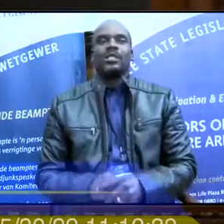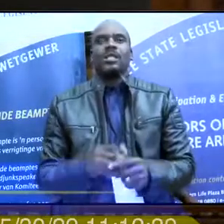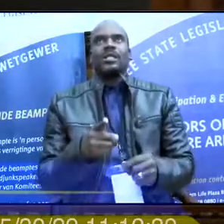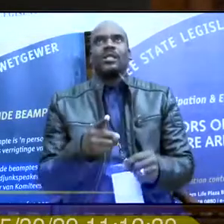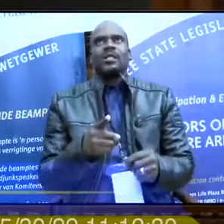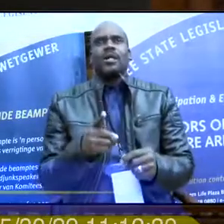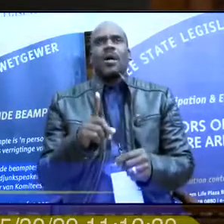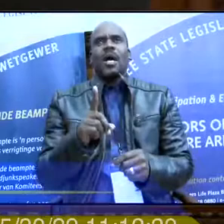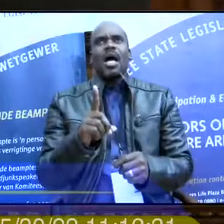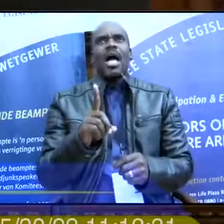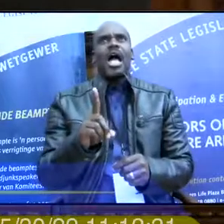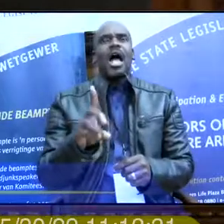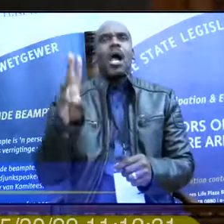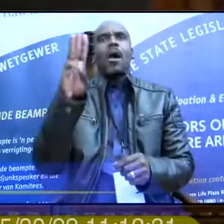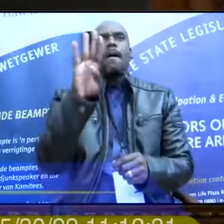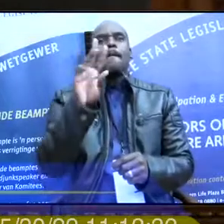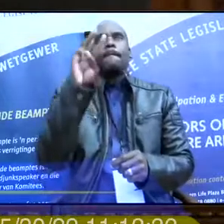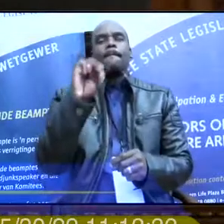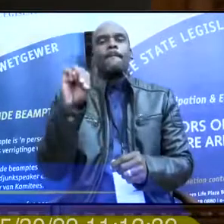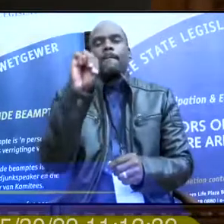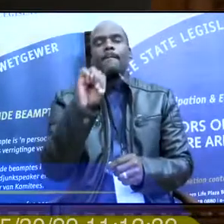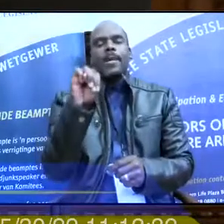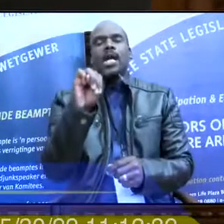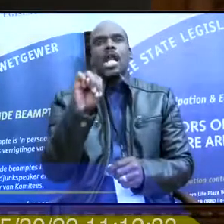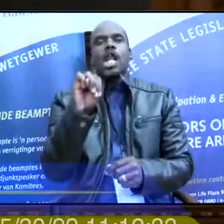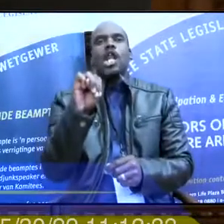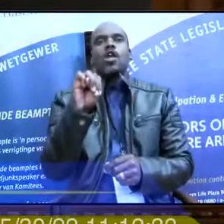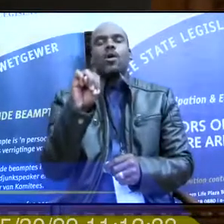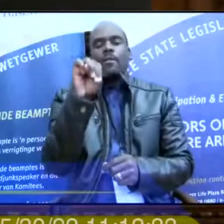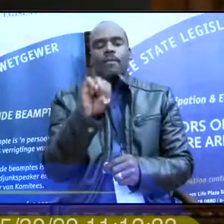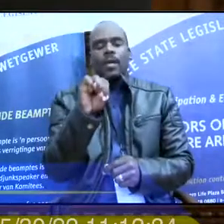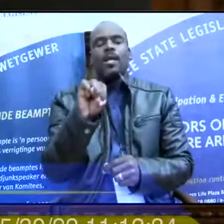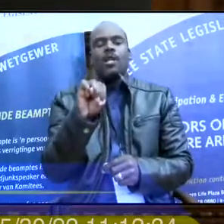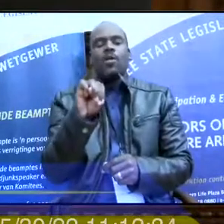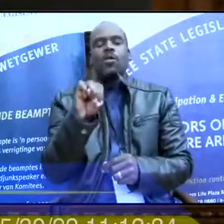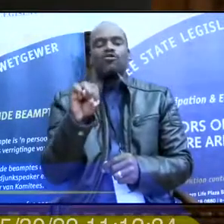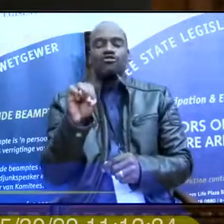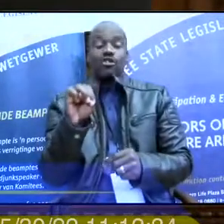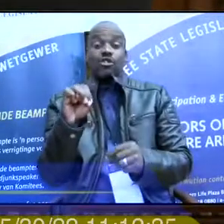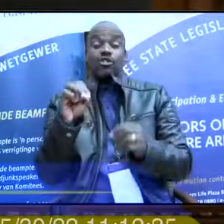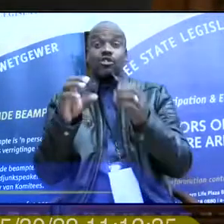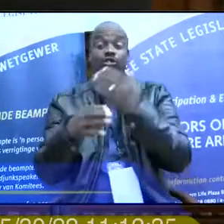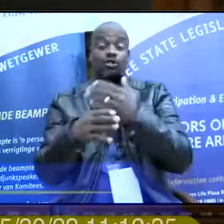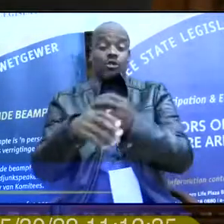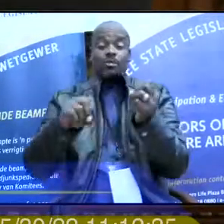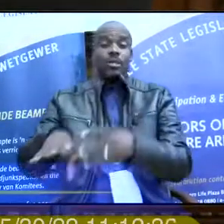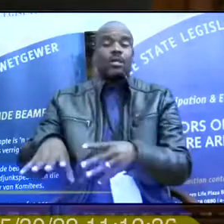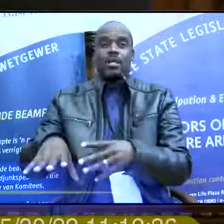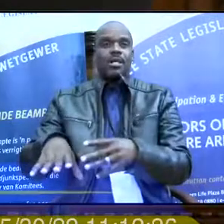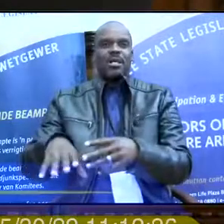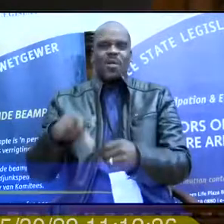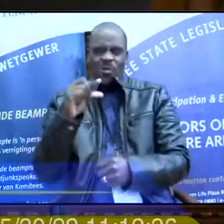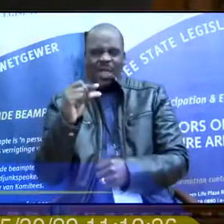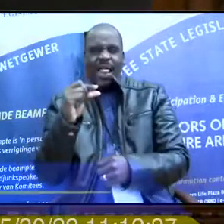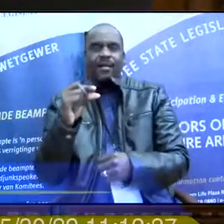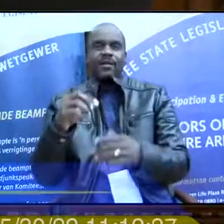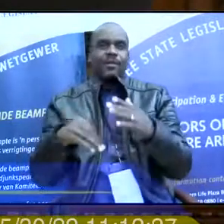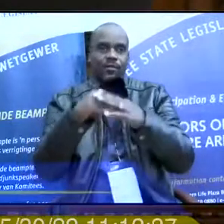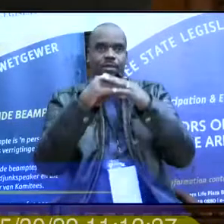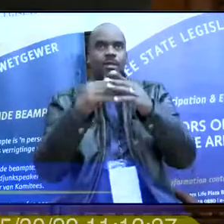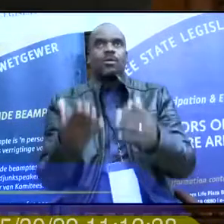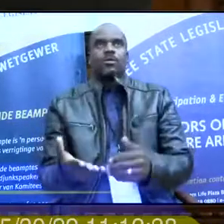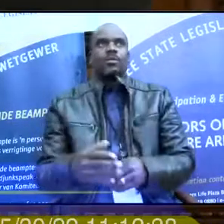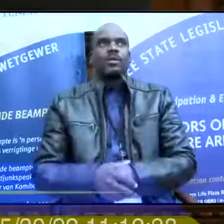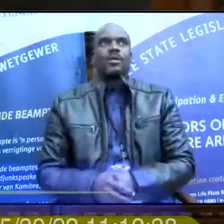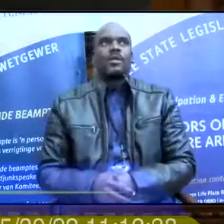significant job losses were recorded across all industries between the second and third quarters of 2021 except for